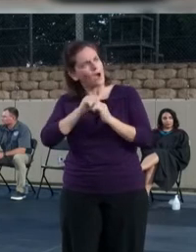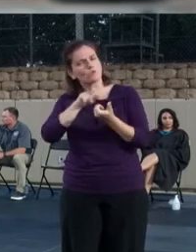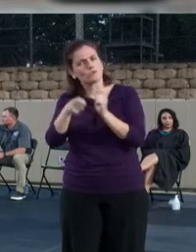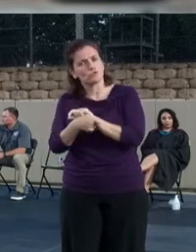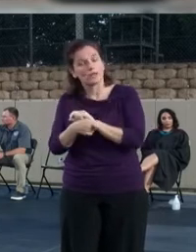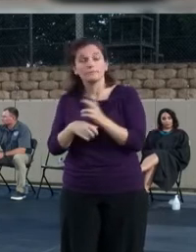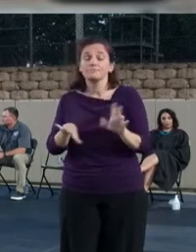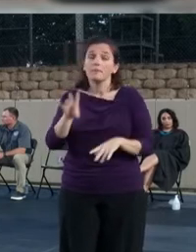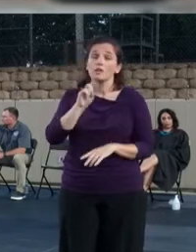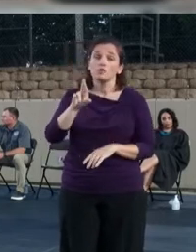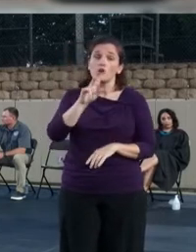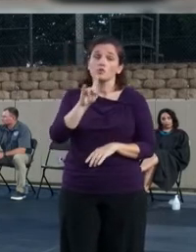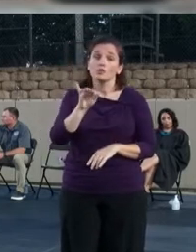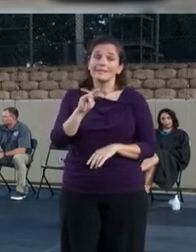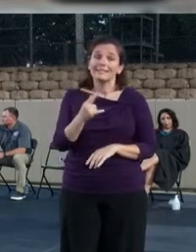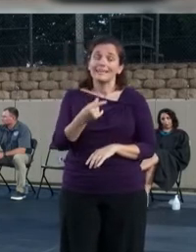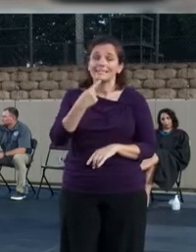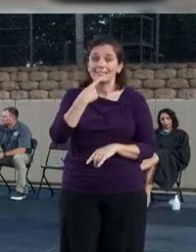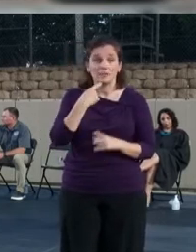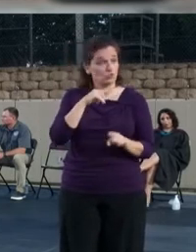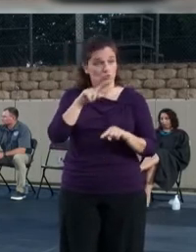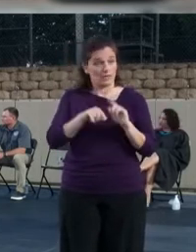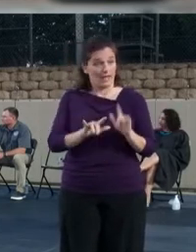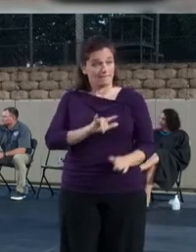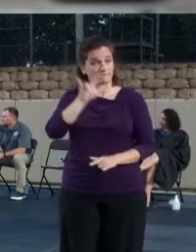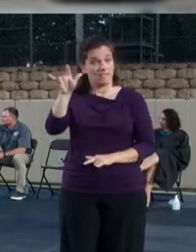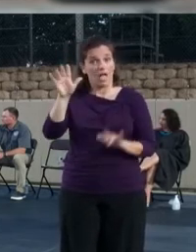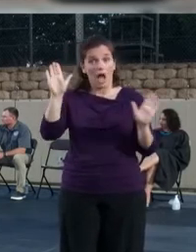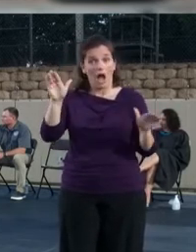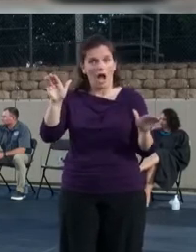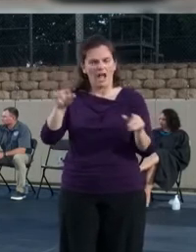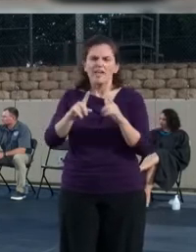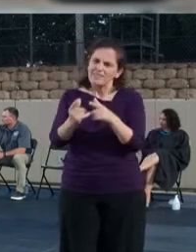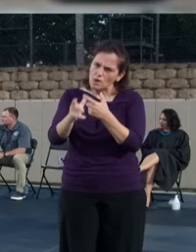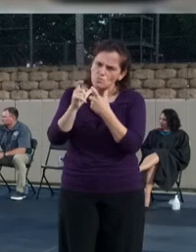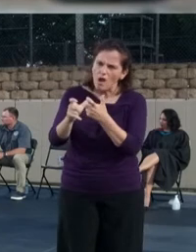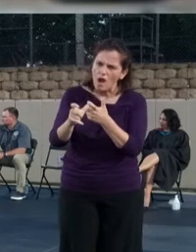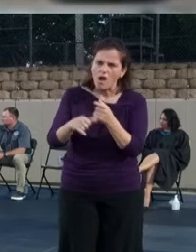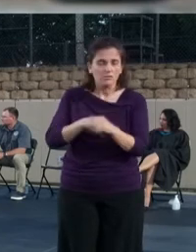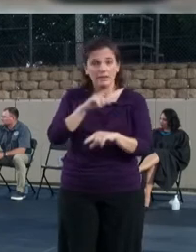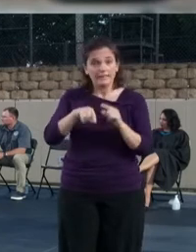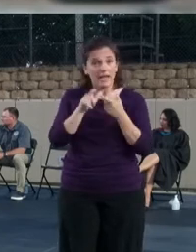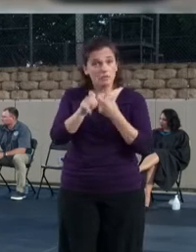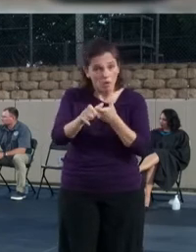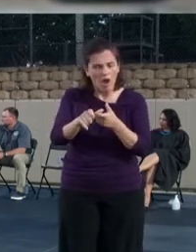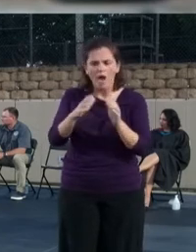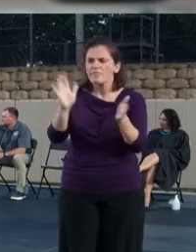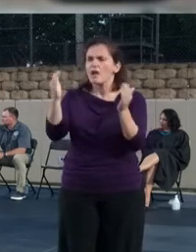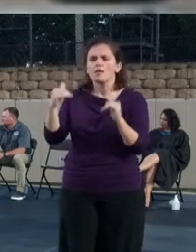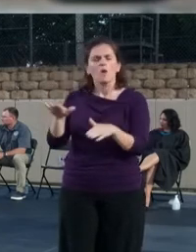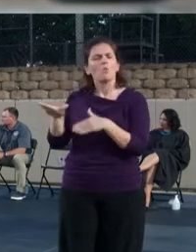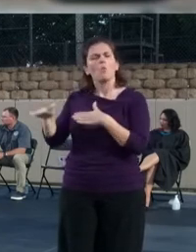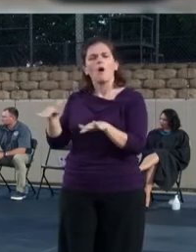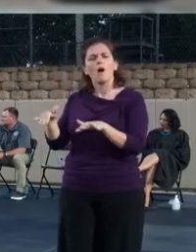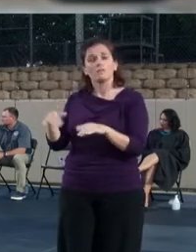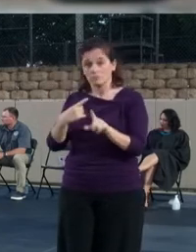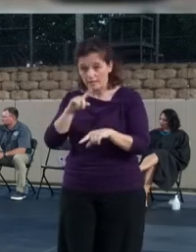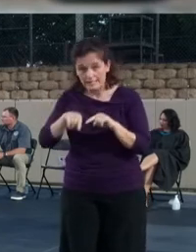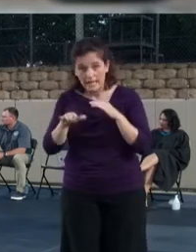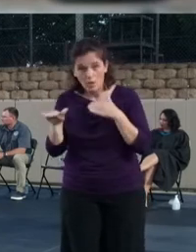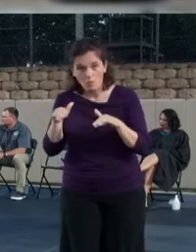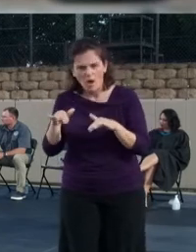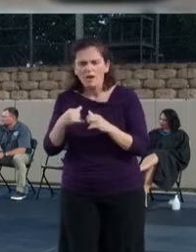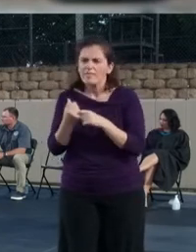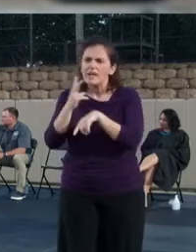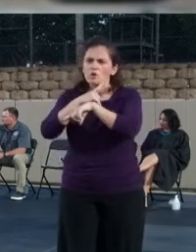King said, if you can't fly, then run. If you can't run, then walk. If you can't walk, then